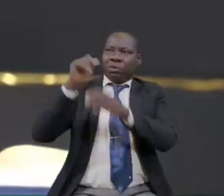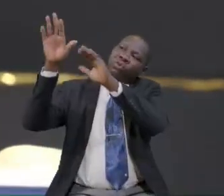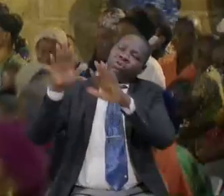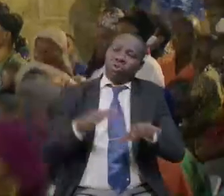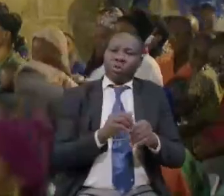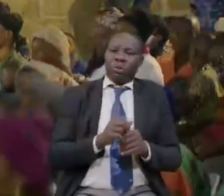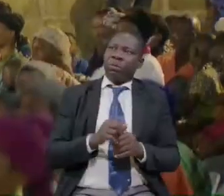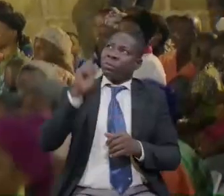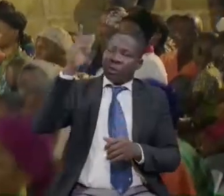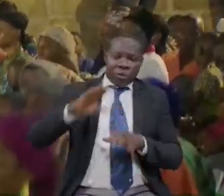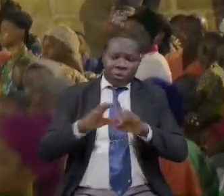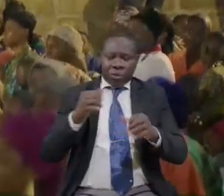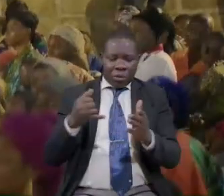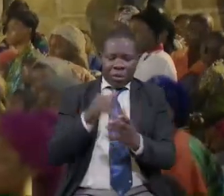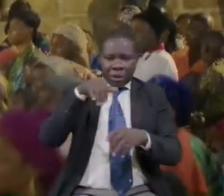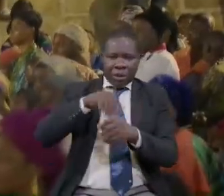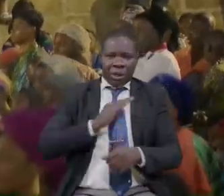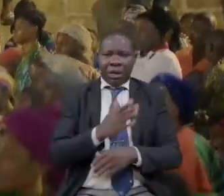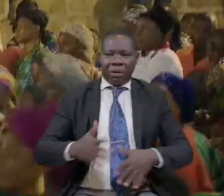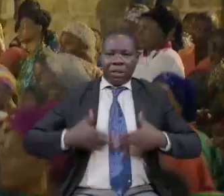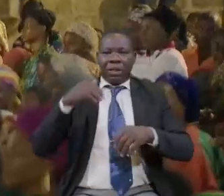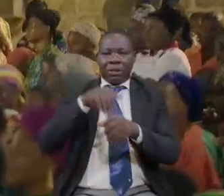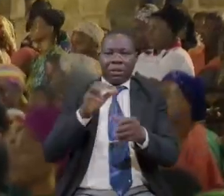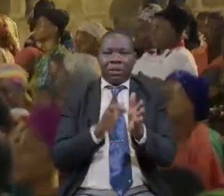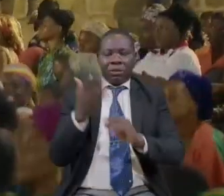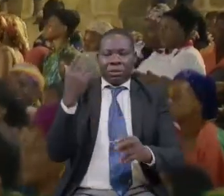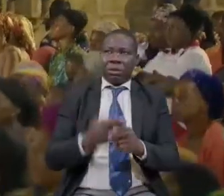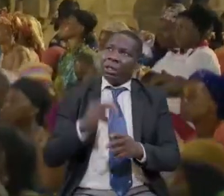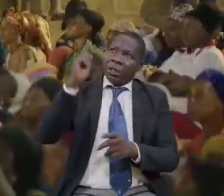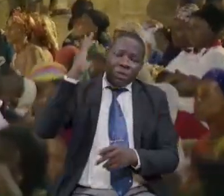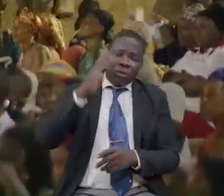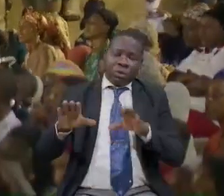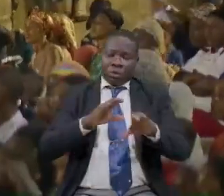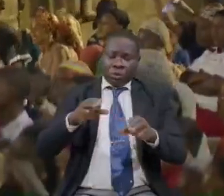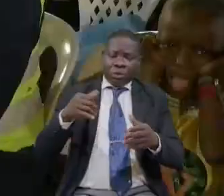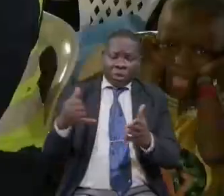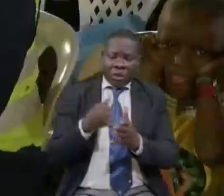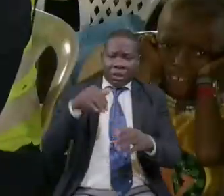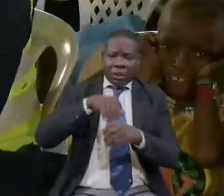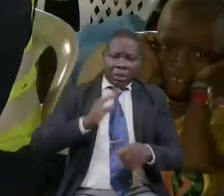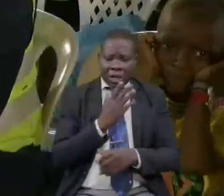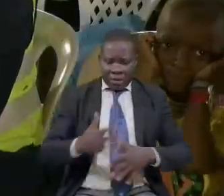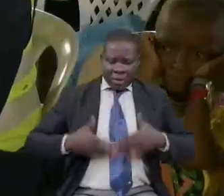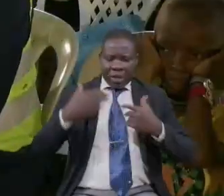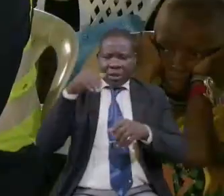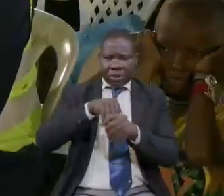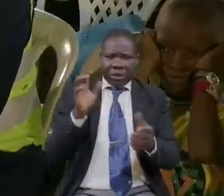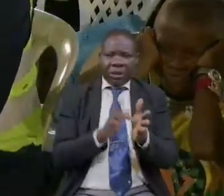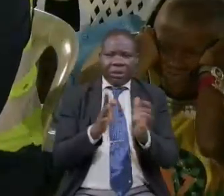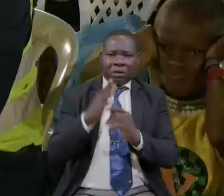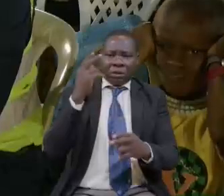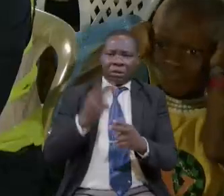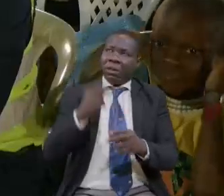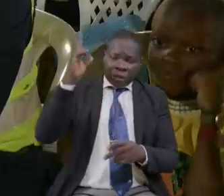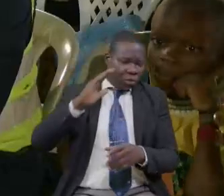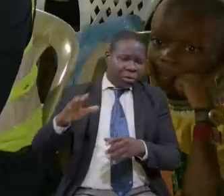our lives. I said he will do it in our lives and accomplish it in all our lives